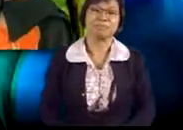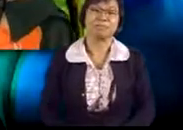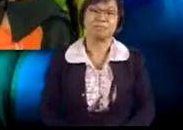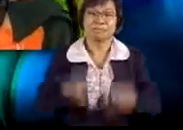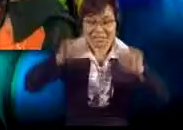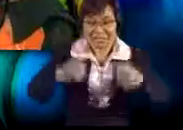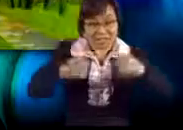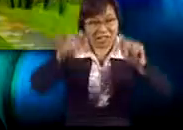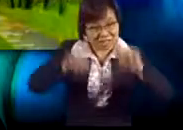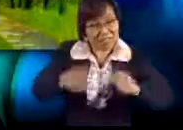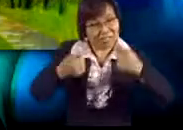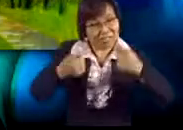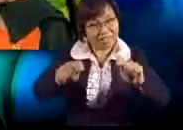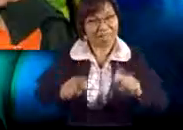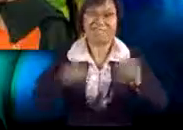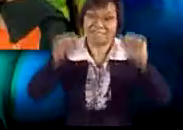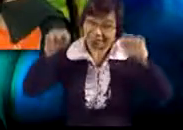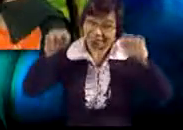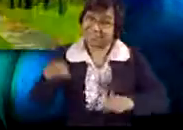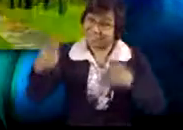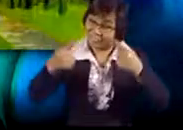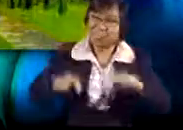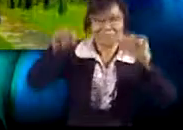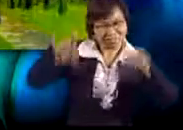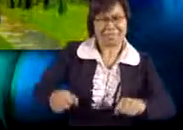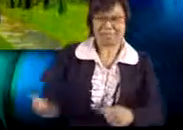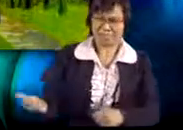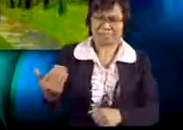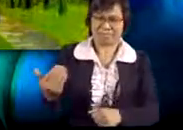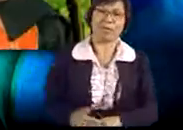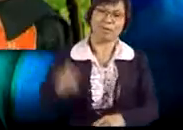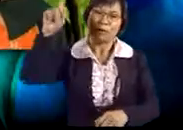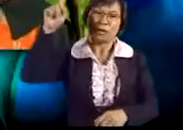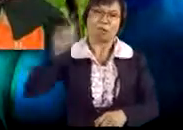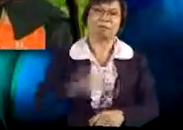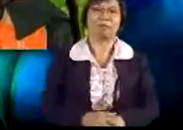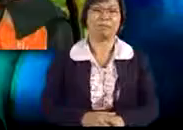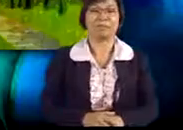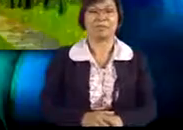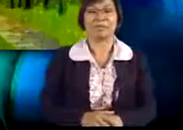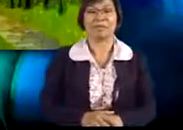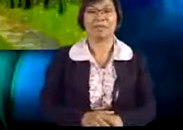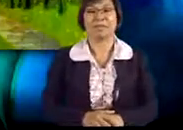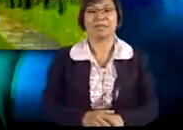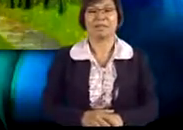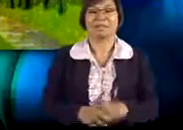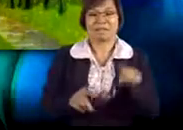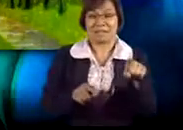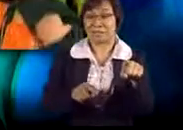Can I try? You? Yes. Of course. Put out your hand. Your index finger?